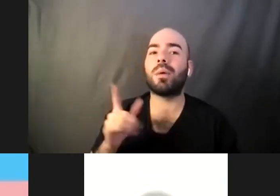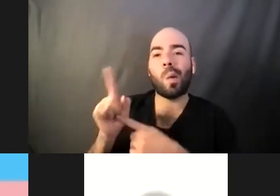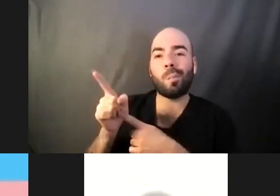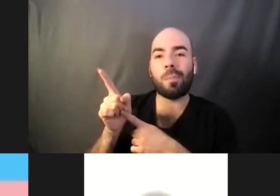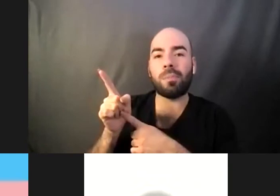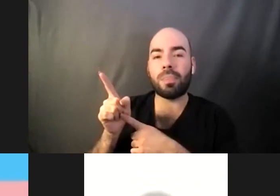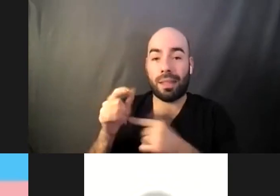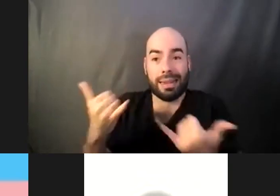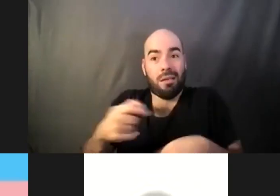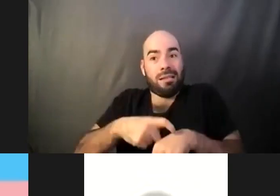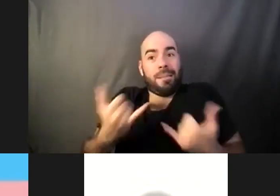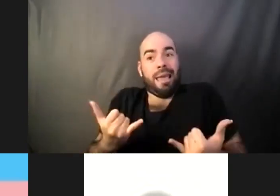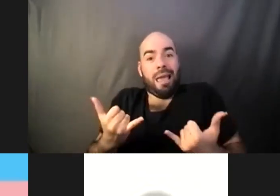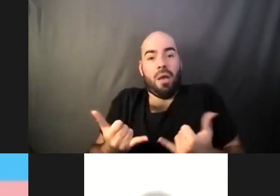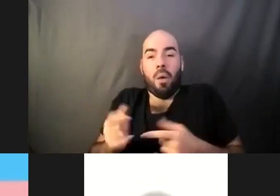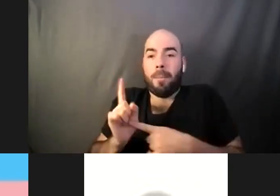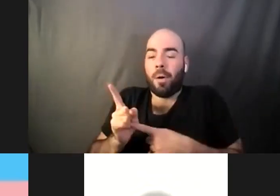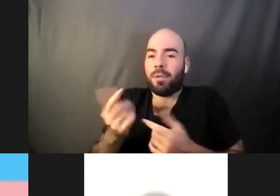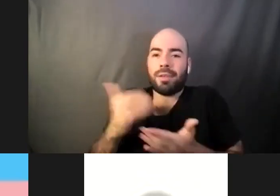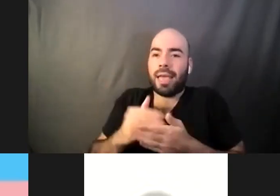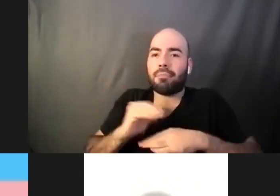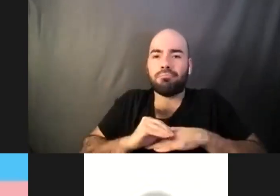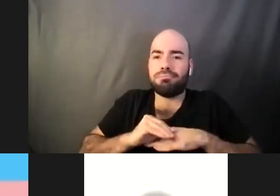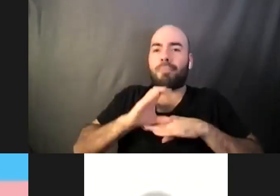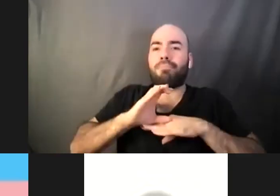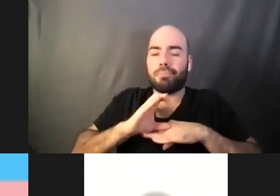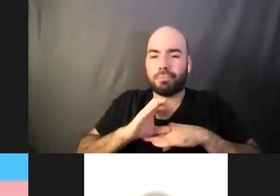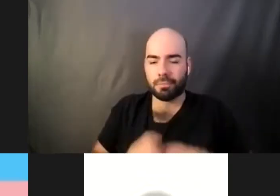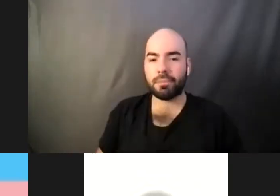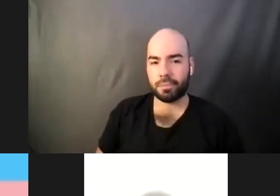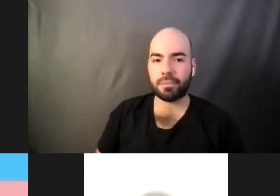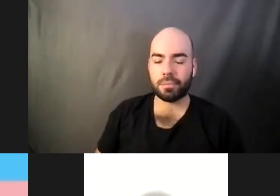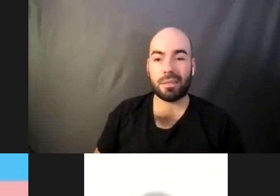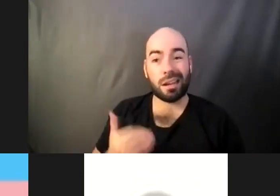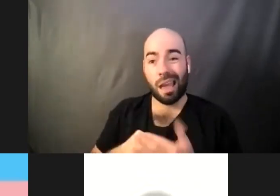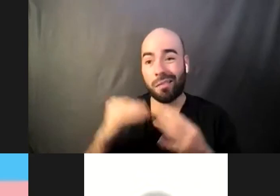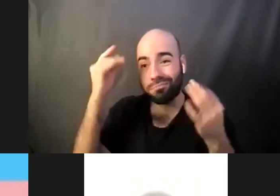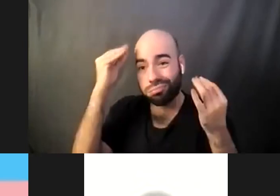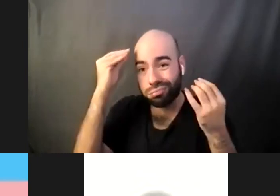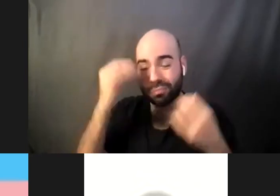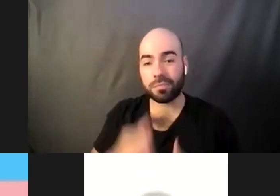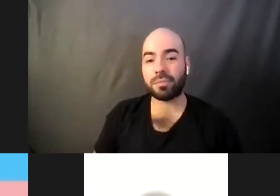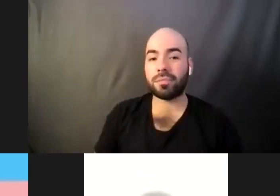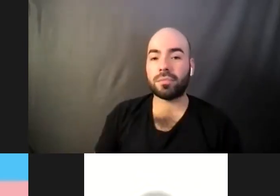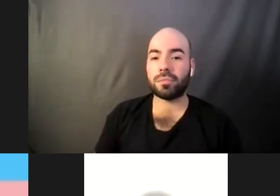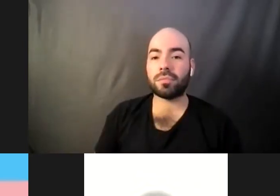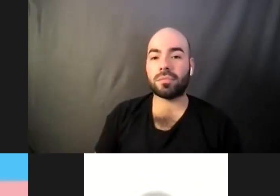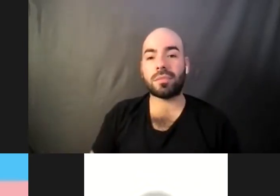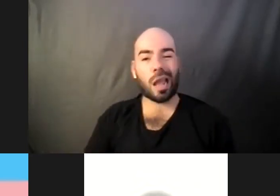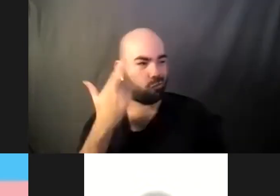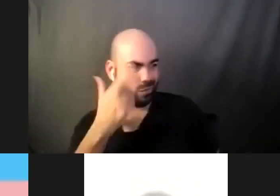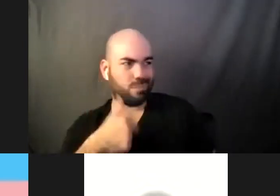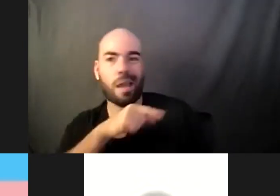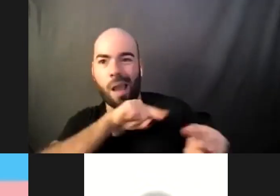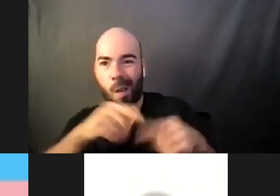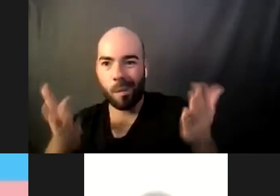this moment is a moment of rejuvenation. Big time. You know? Big time. And a moment of reflection too in itself. Big time. That's why I had to be here. I couldn't let